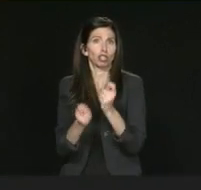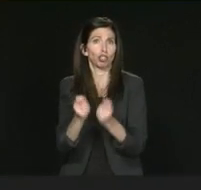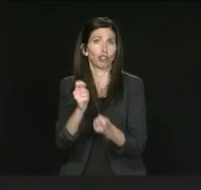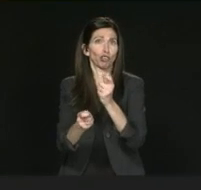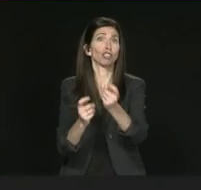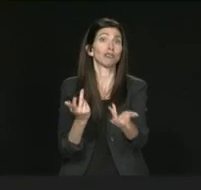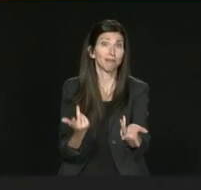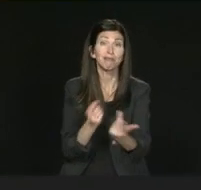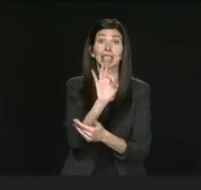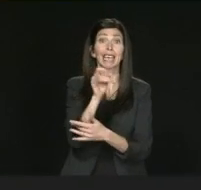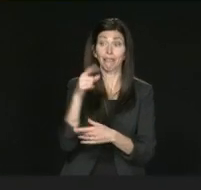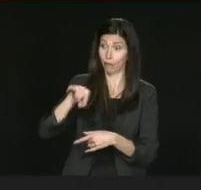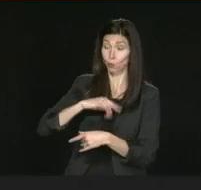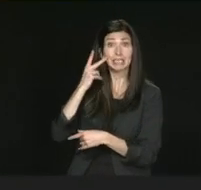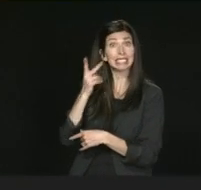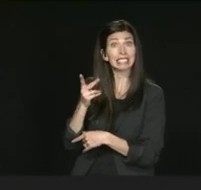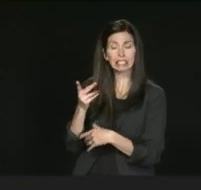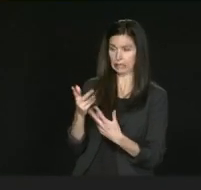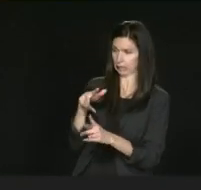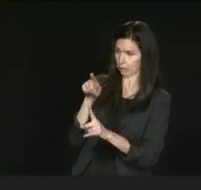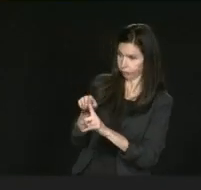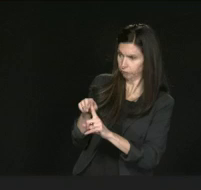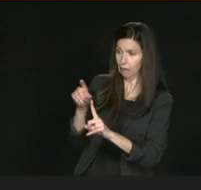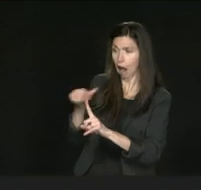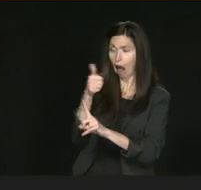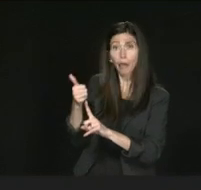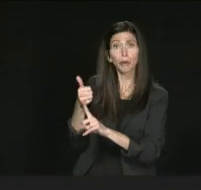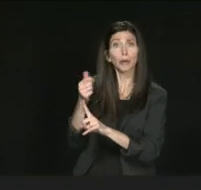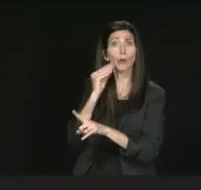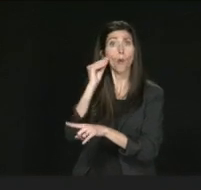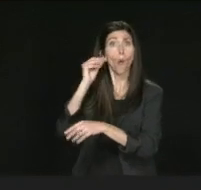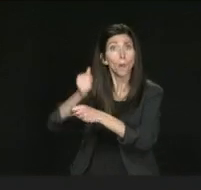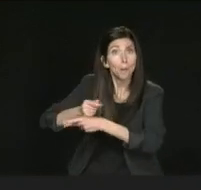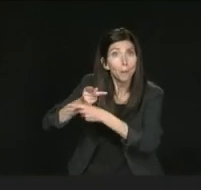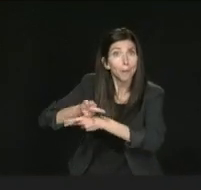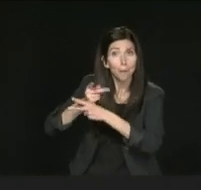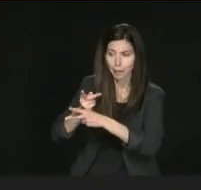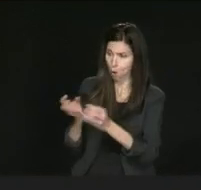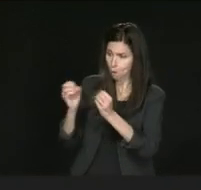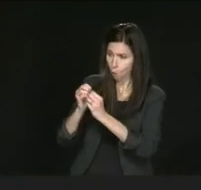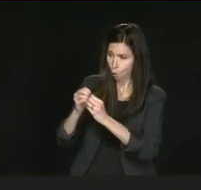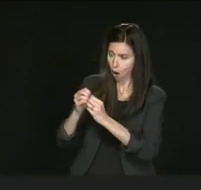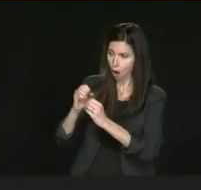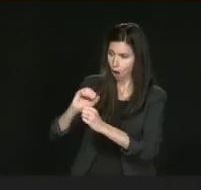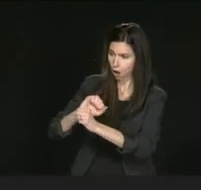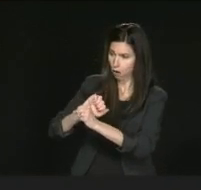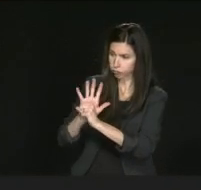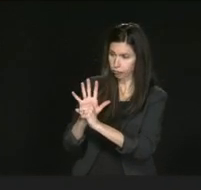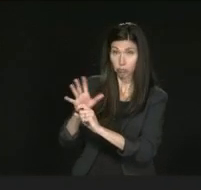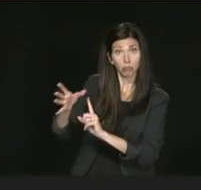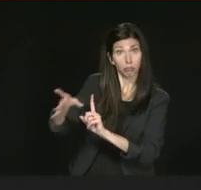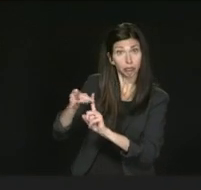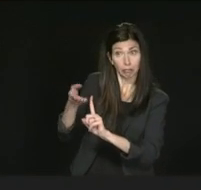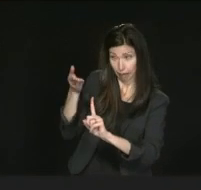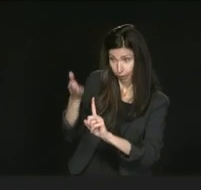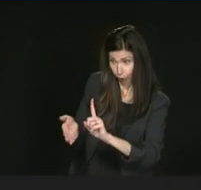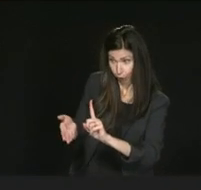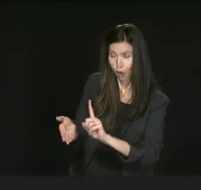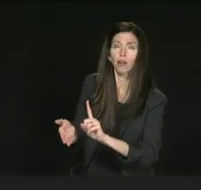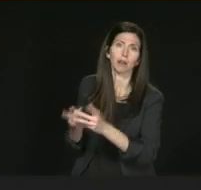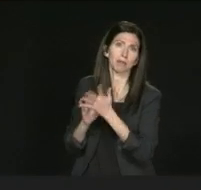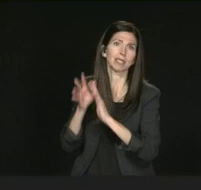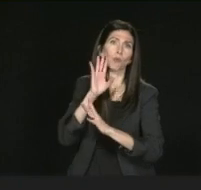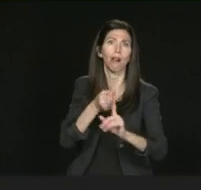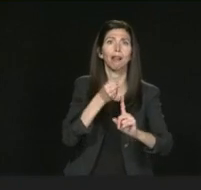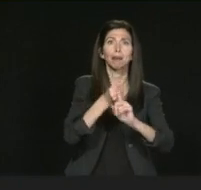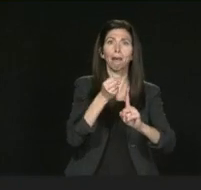the energy should be put in terms of further increase in cases of deaths. Thank you, Doctor.